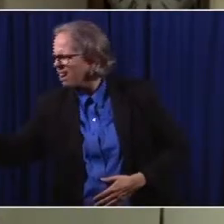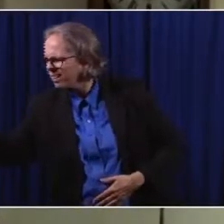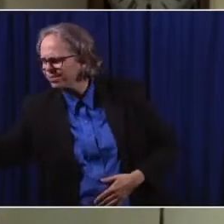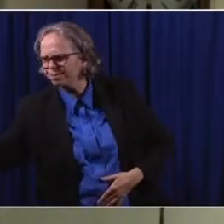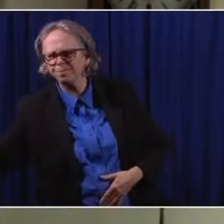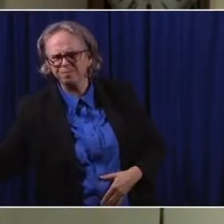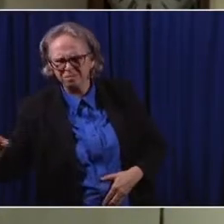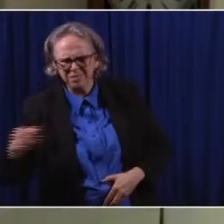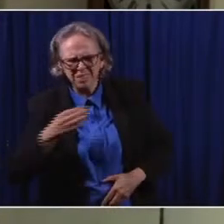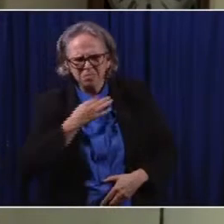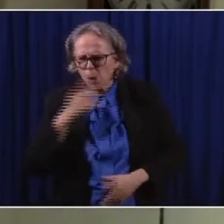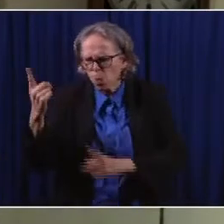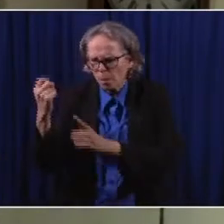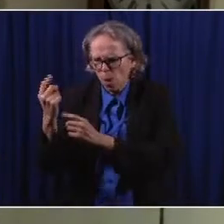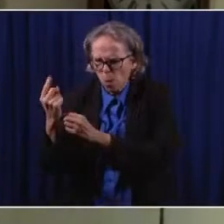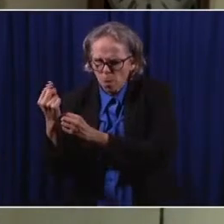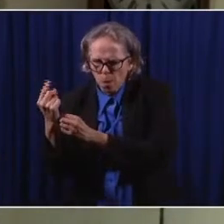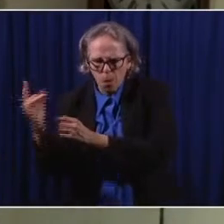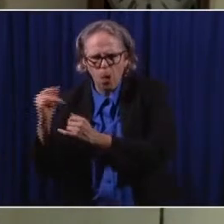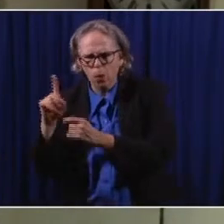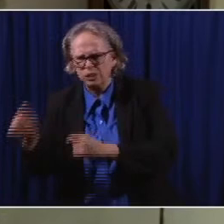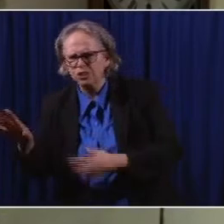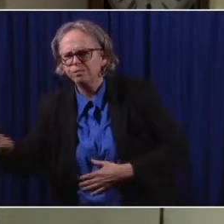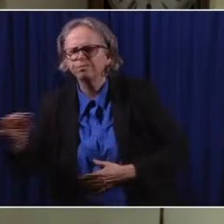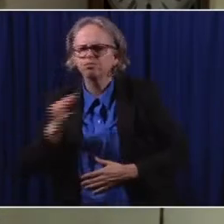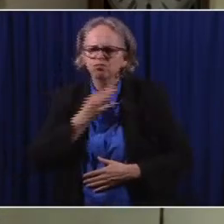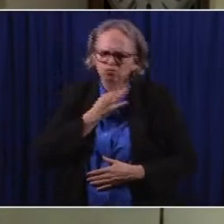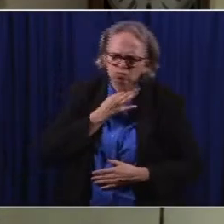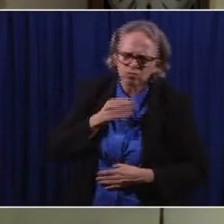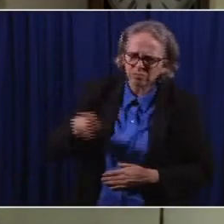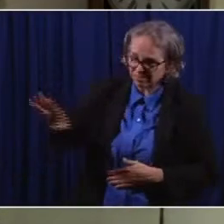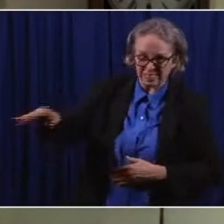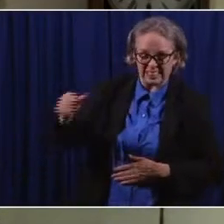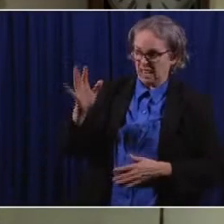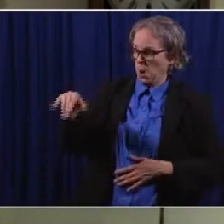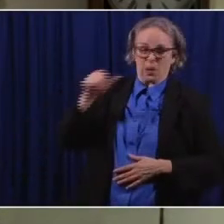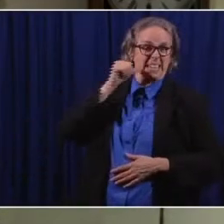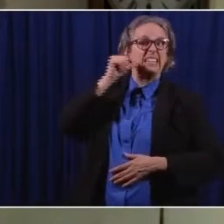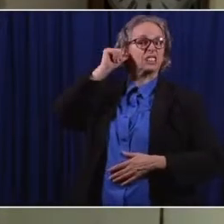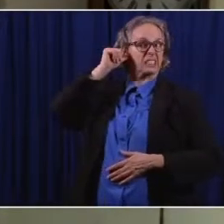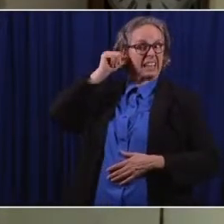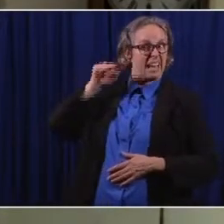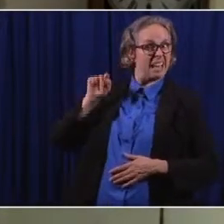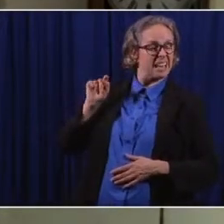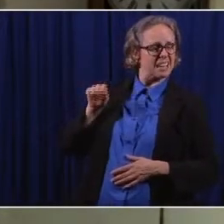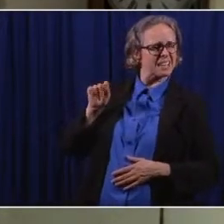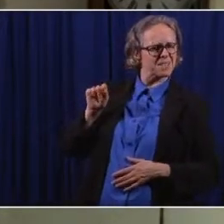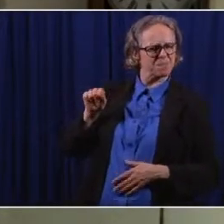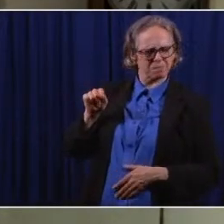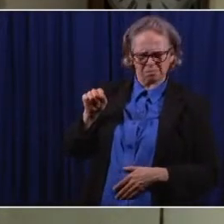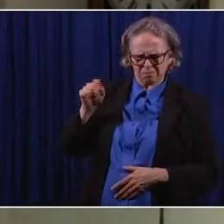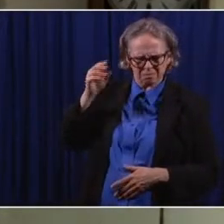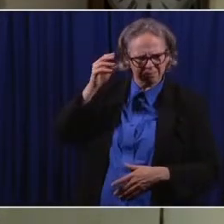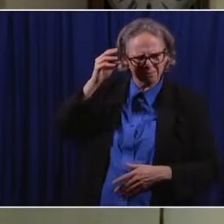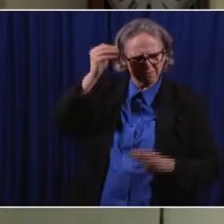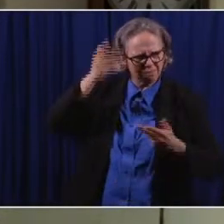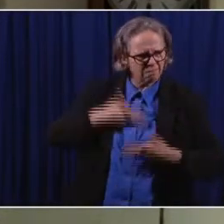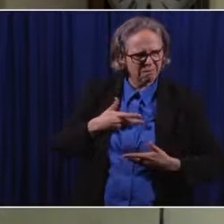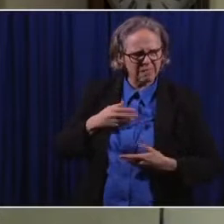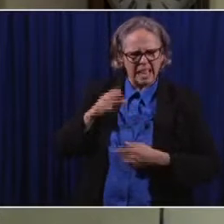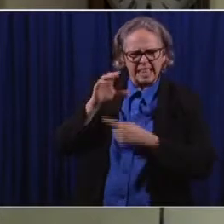last question. We had reported yesterday a case of flu. It was an adult, it was not a child, in Putnam